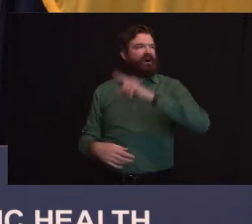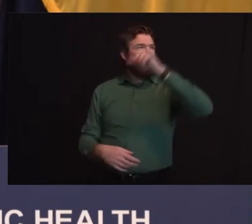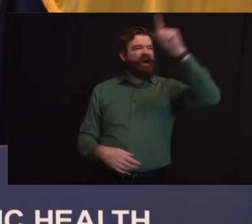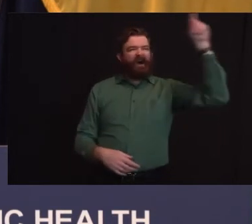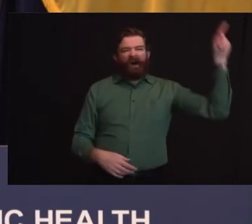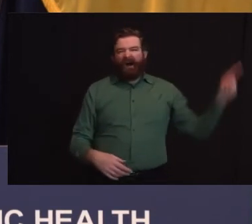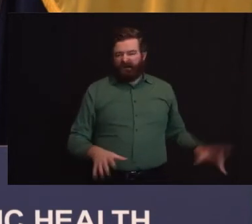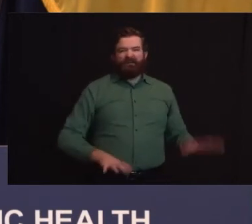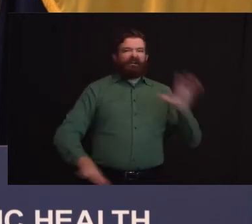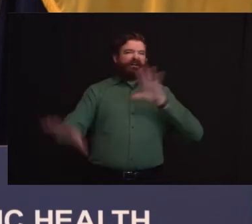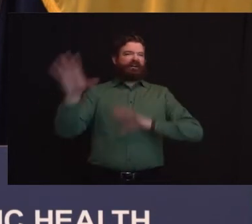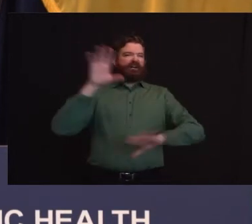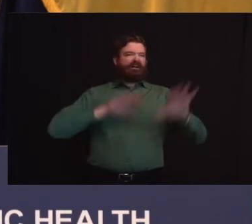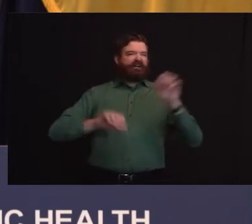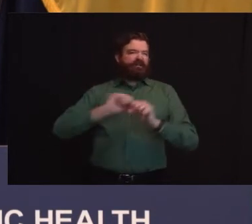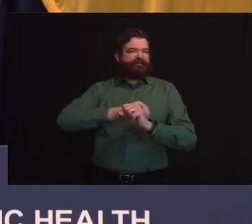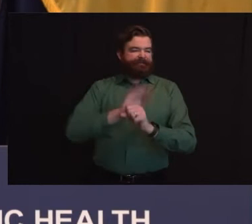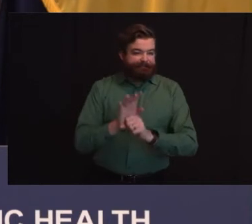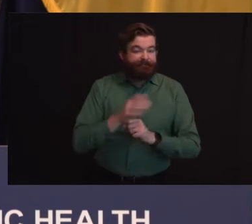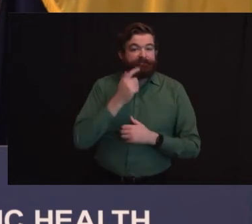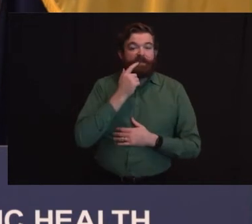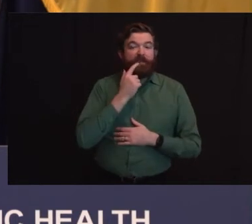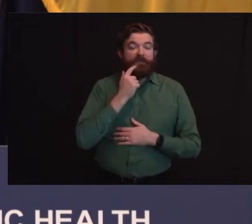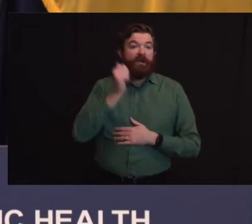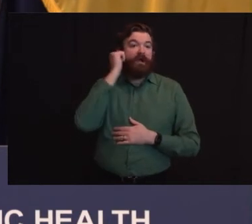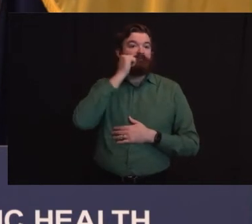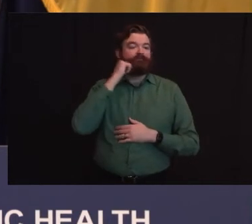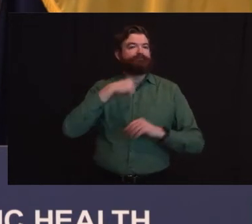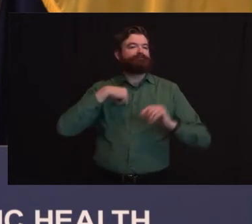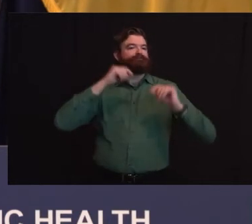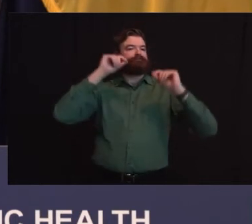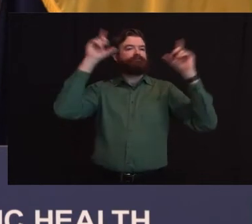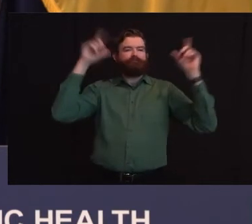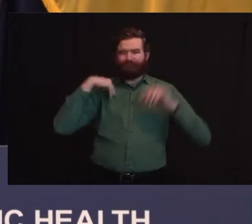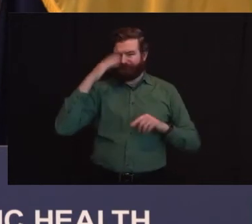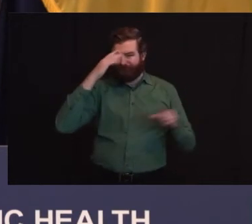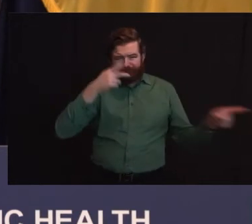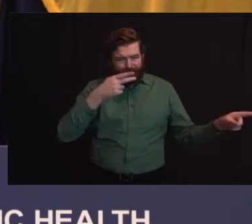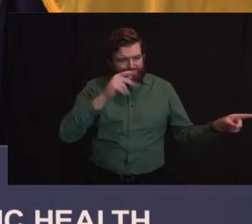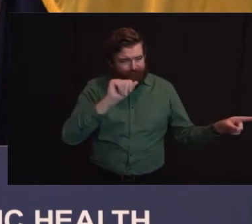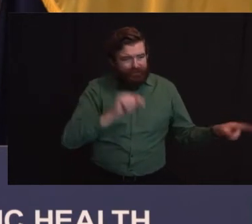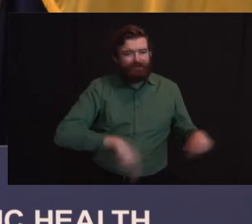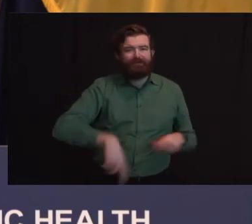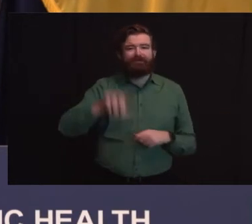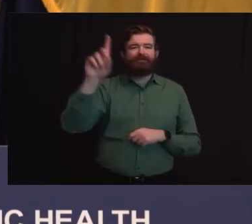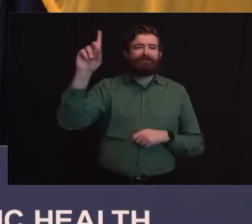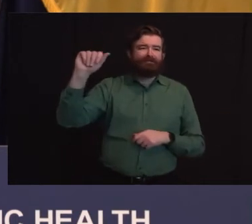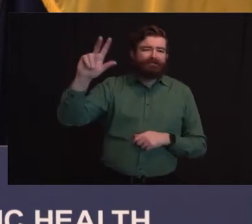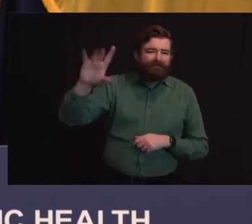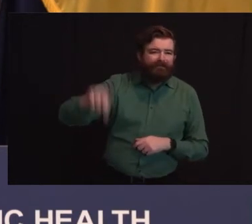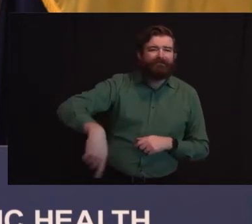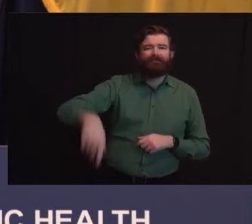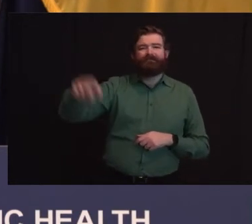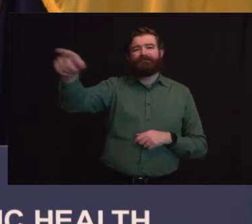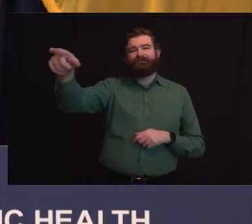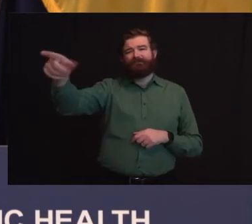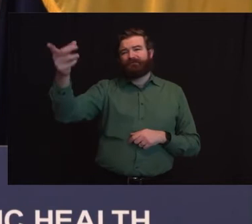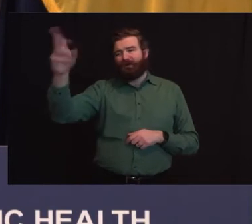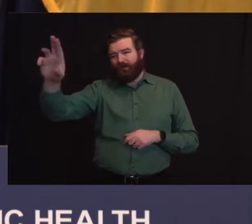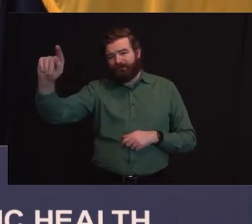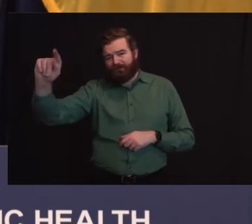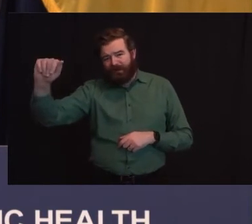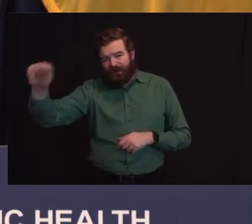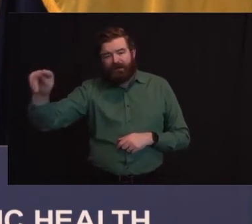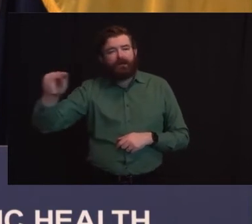we, every single day, wake up. I know Pat, David, Tina, Judy, the rest of us wake up every day trying to get it as right as we